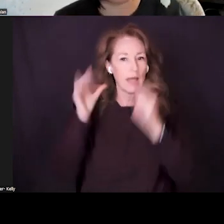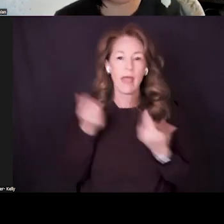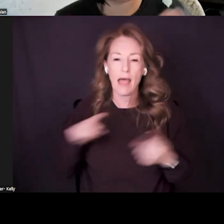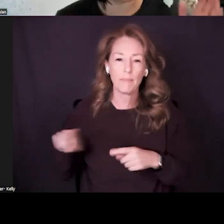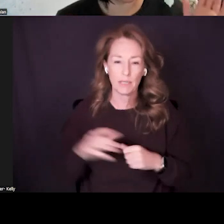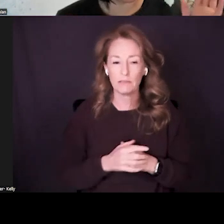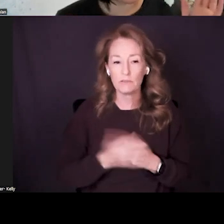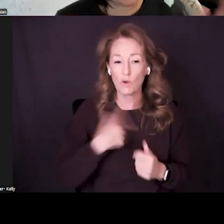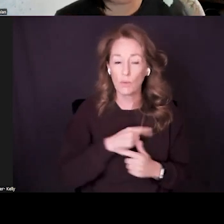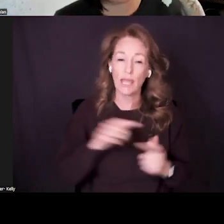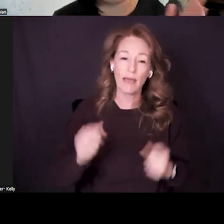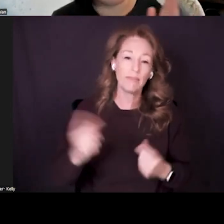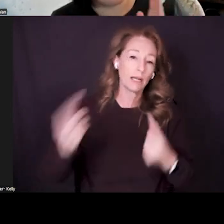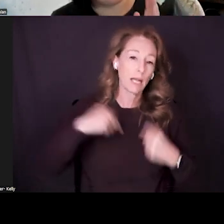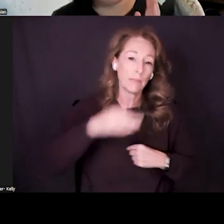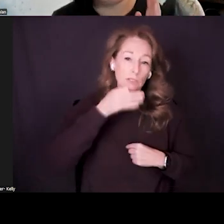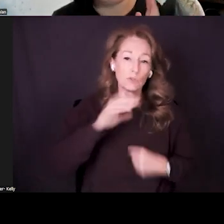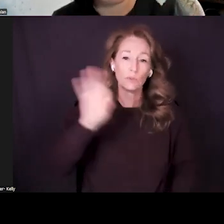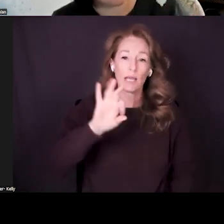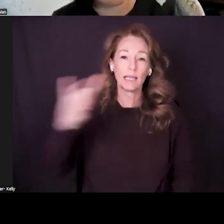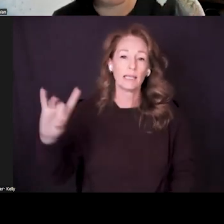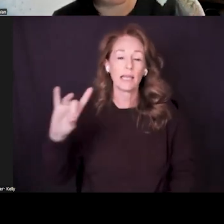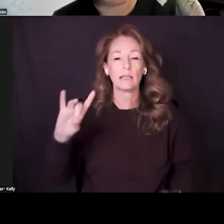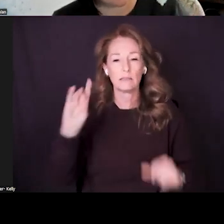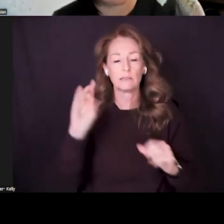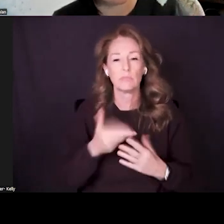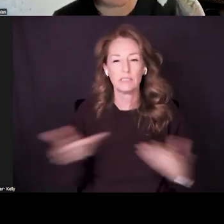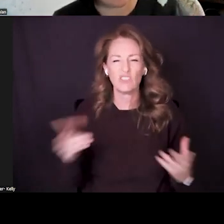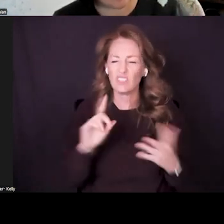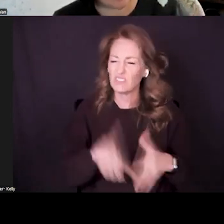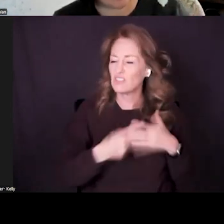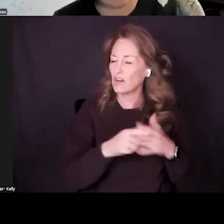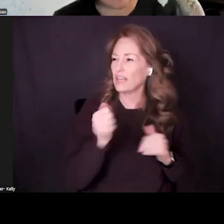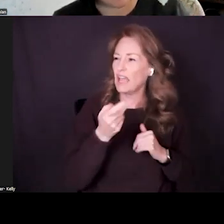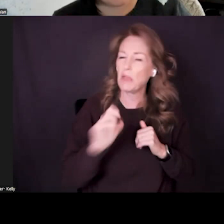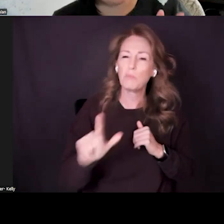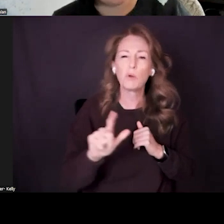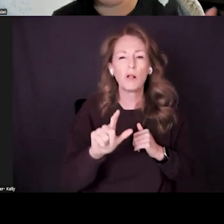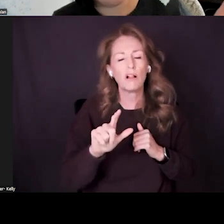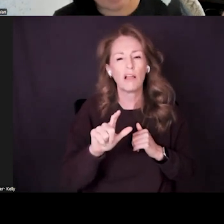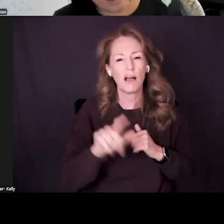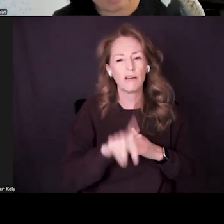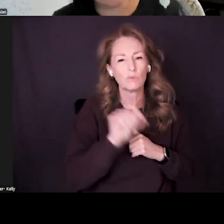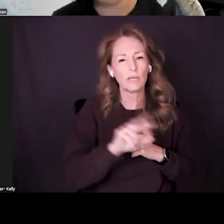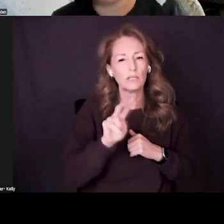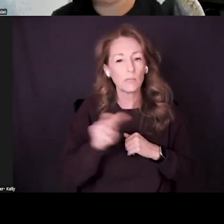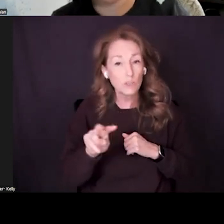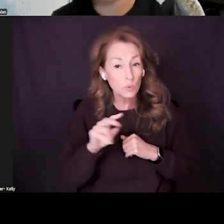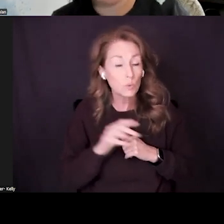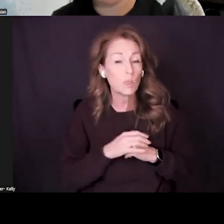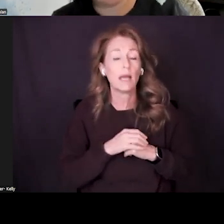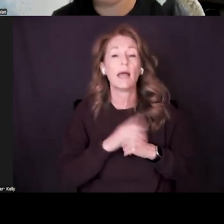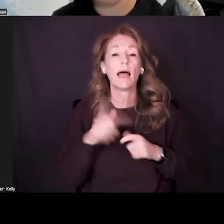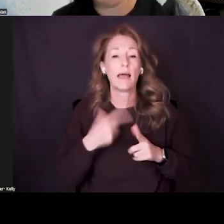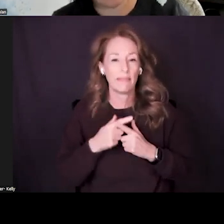materials out between April and July, early July of 2022. And then we launched the